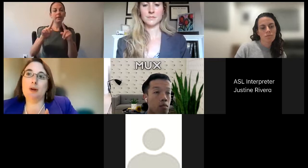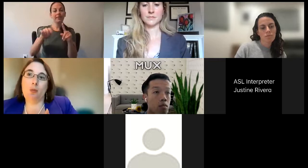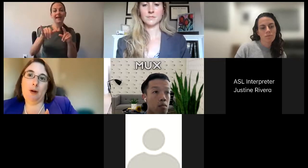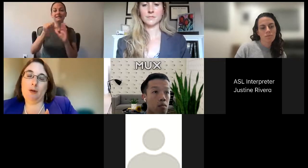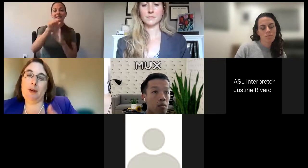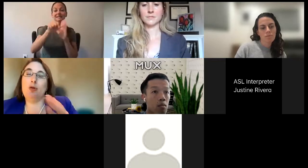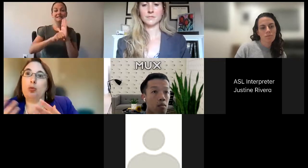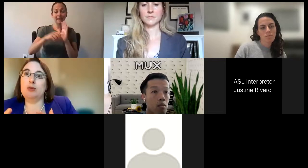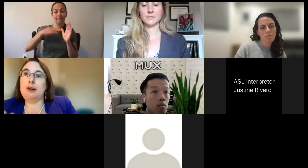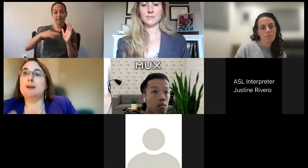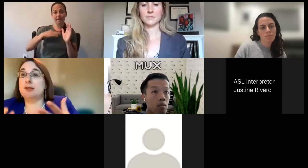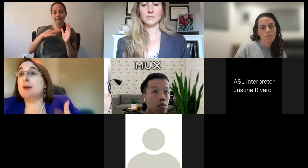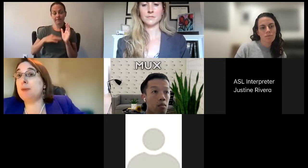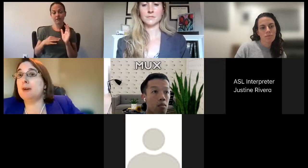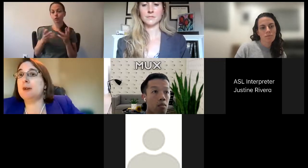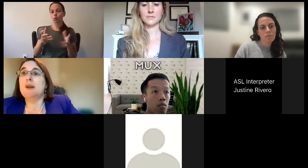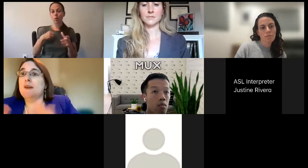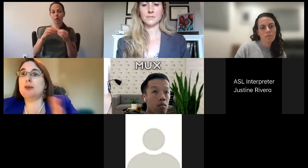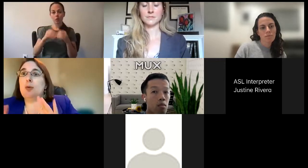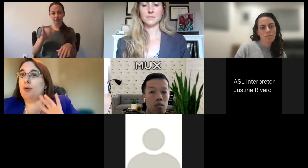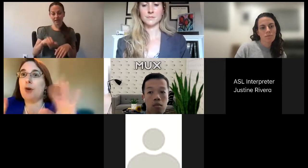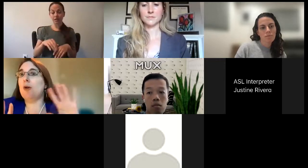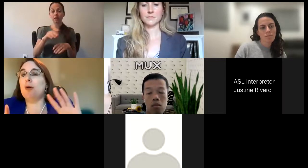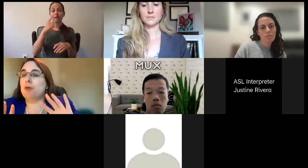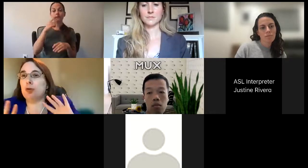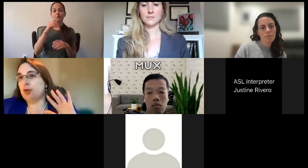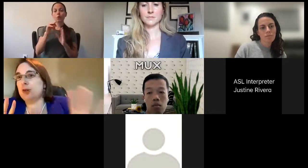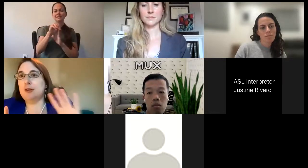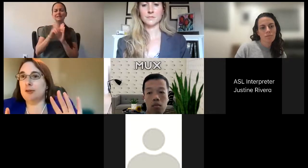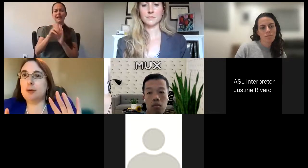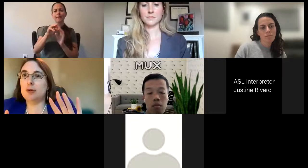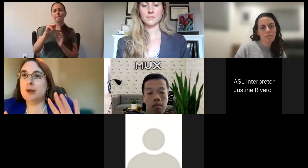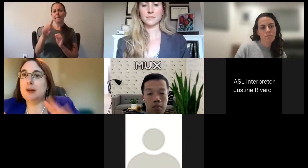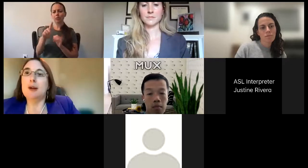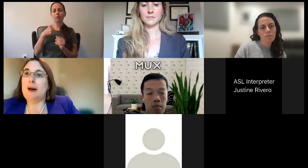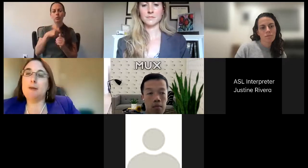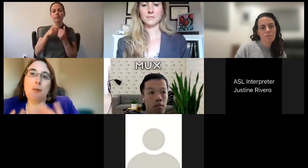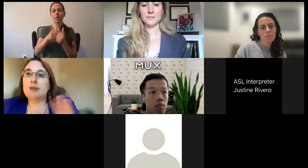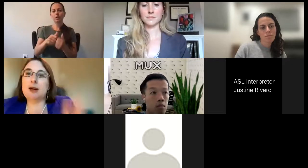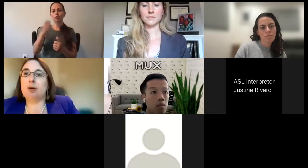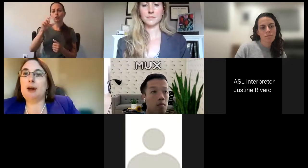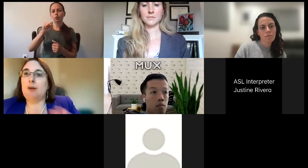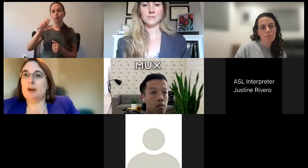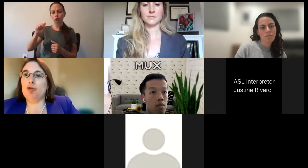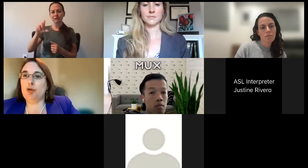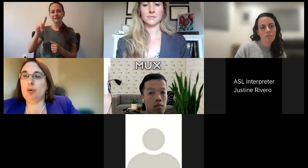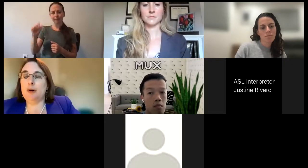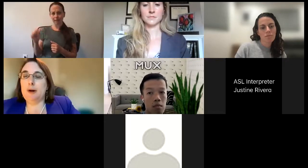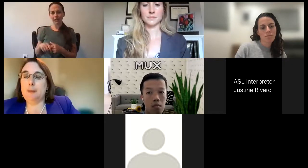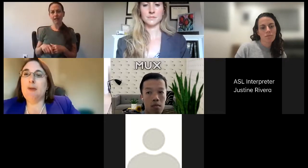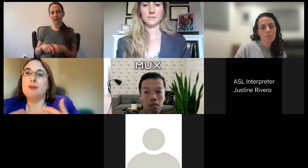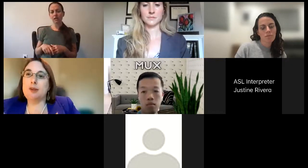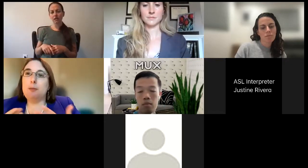don't get away, that you don't lose that. In the state of Maryland, they say we follow the Social Security disability, that the money's not going to count against